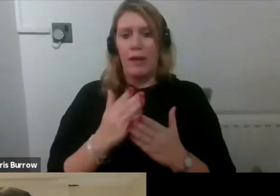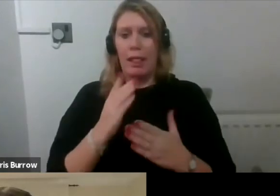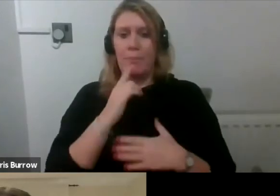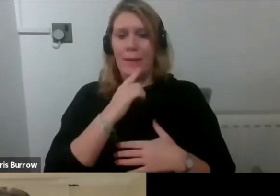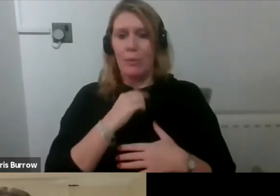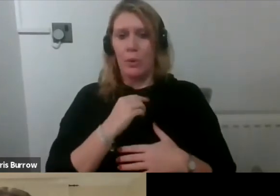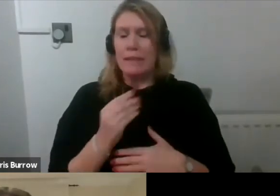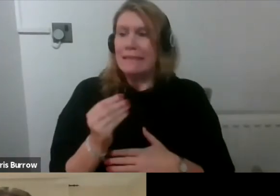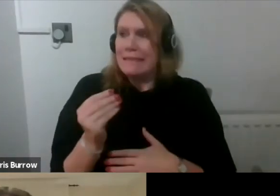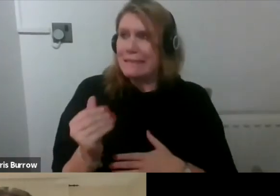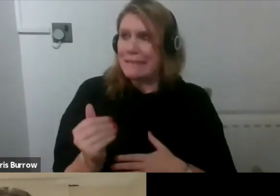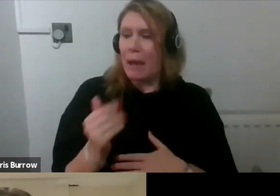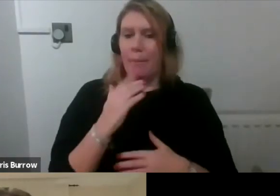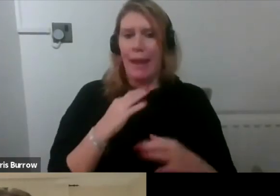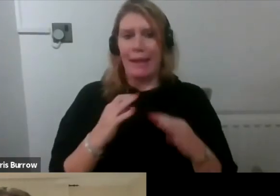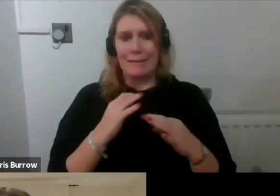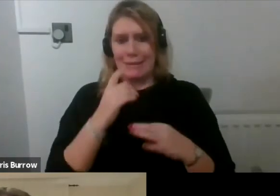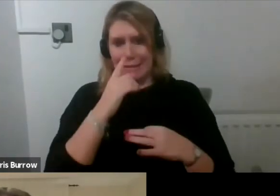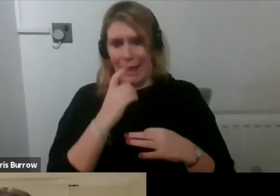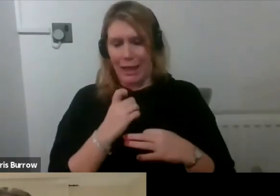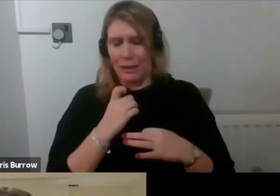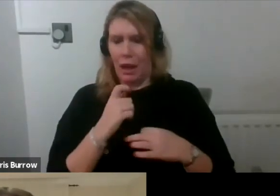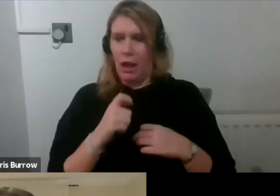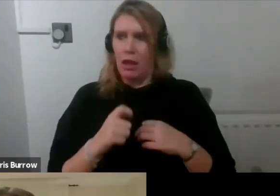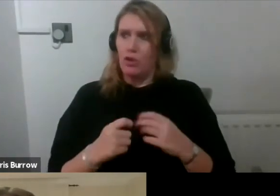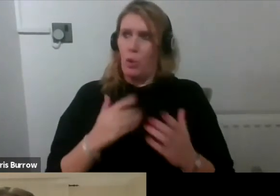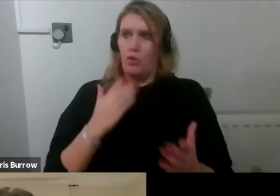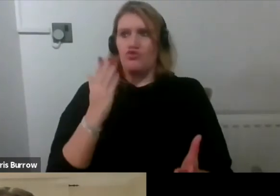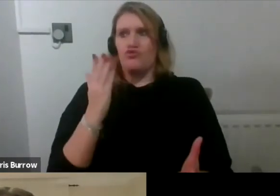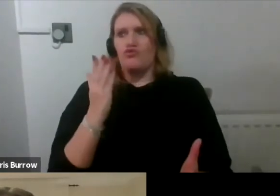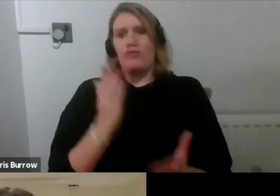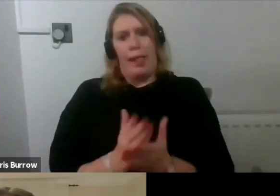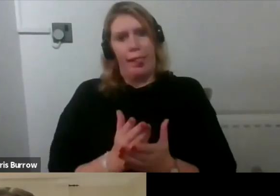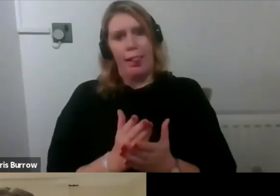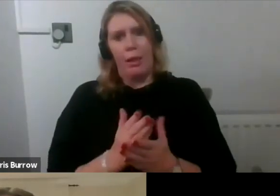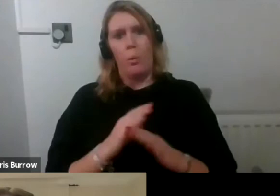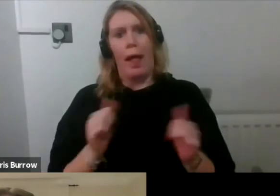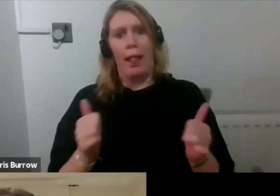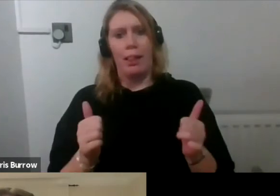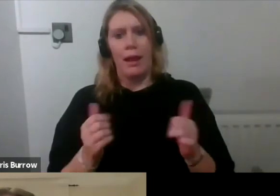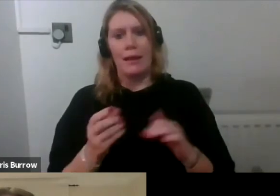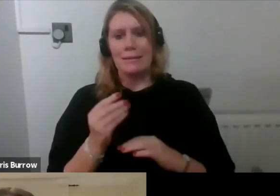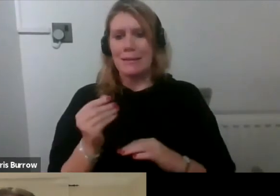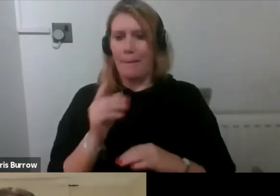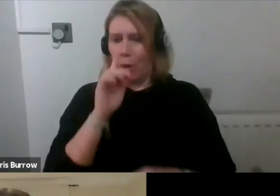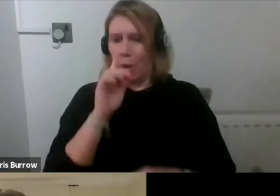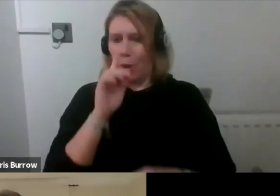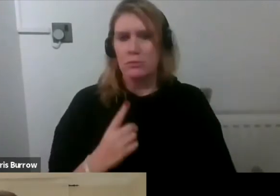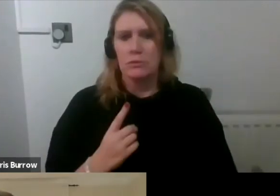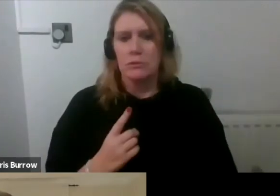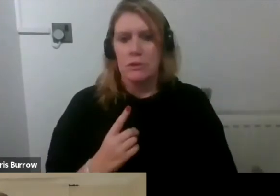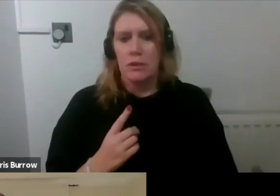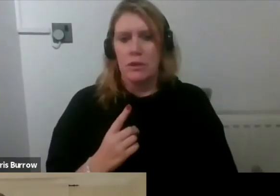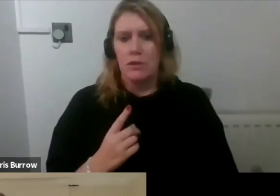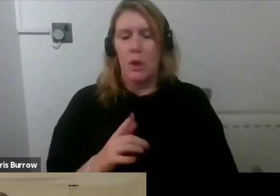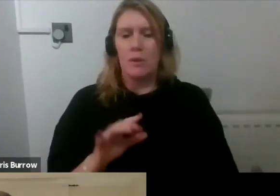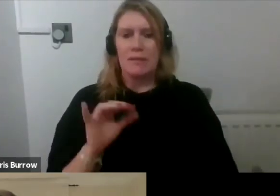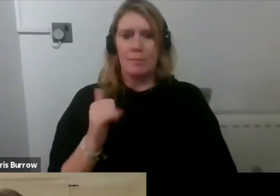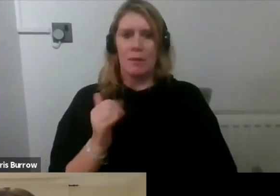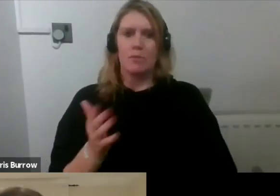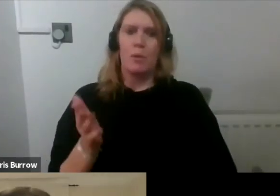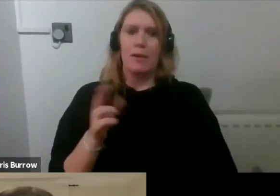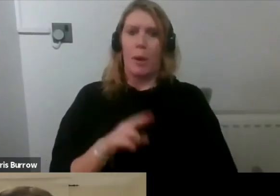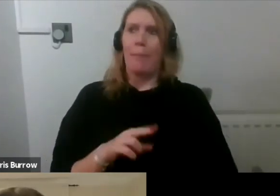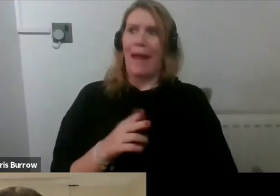that kind of realness really, really well, and others can't. So that took a while. So sometimes you go back and refilm something